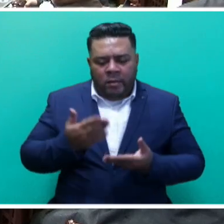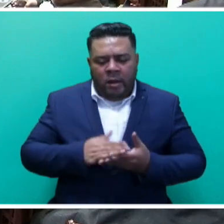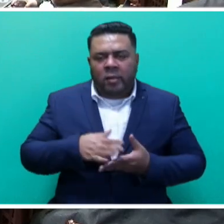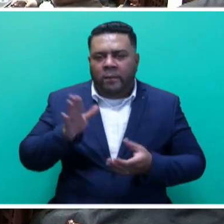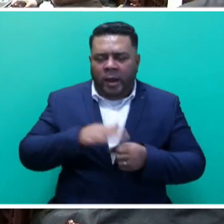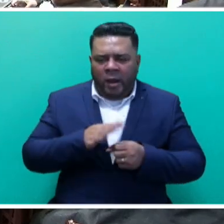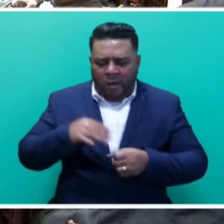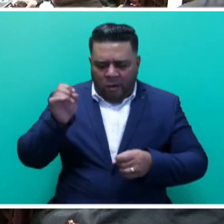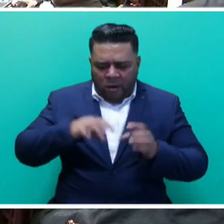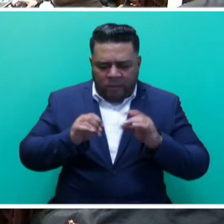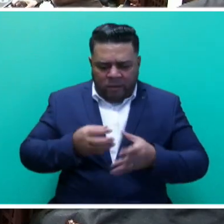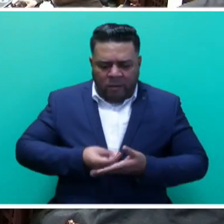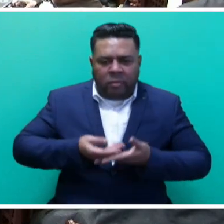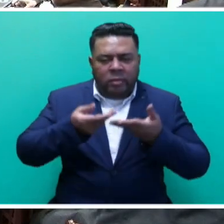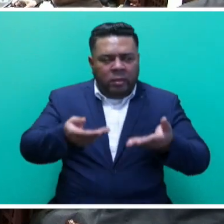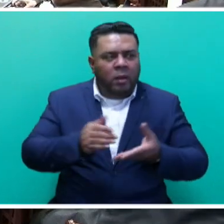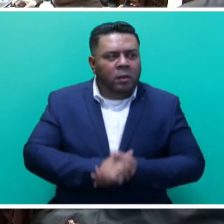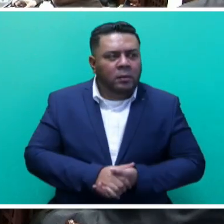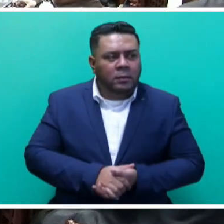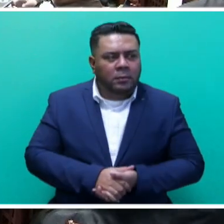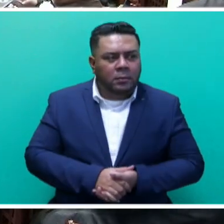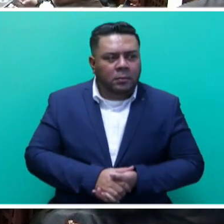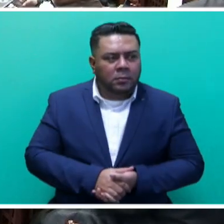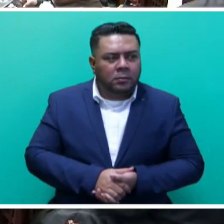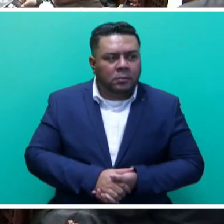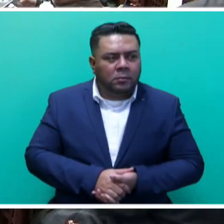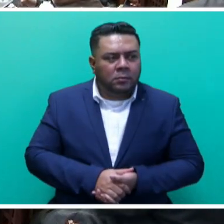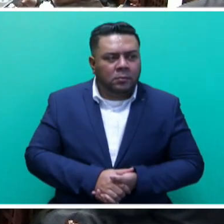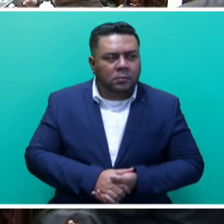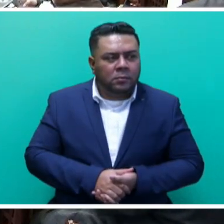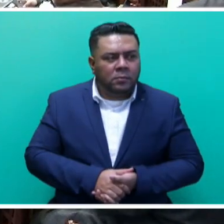contribution. The floor is yours, sir.